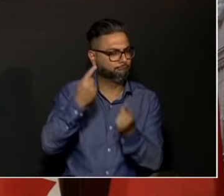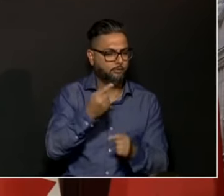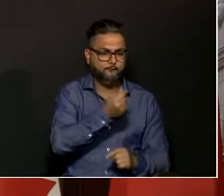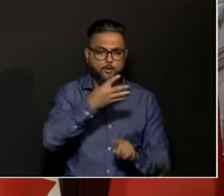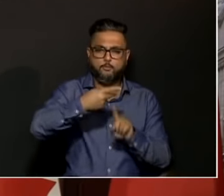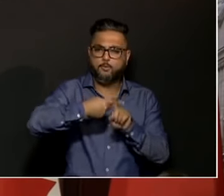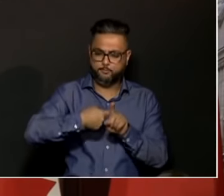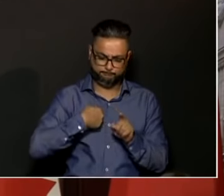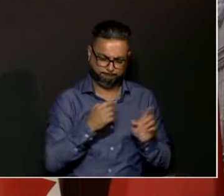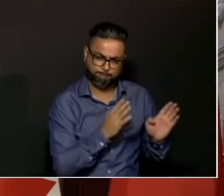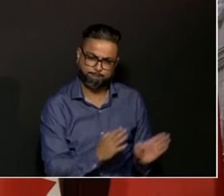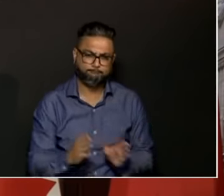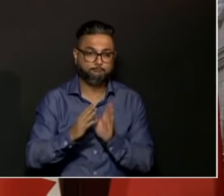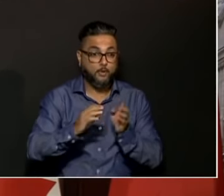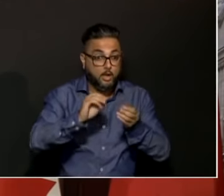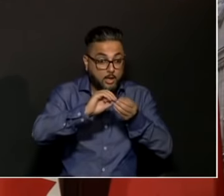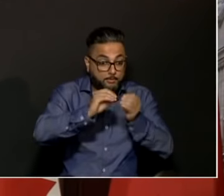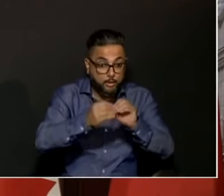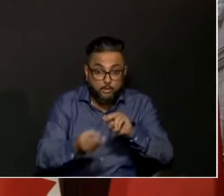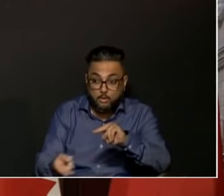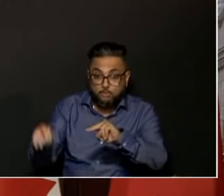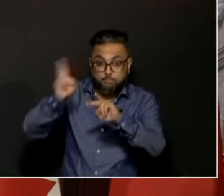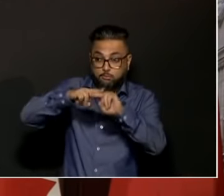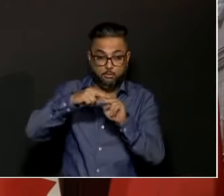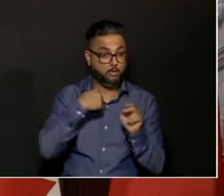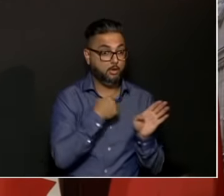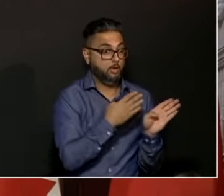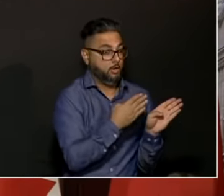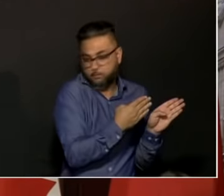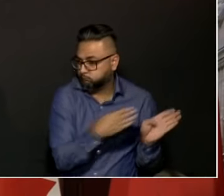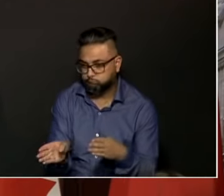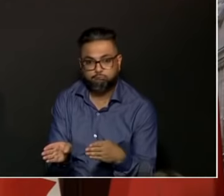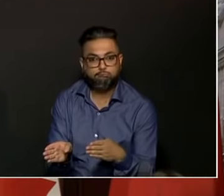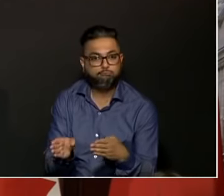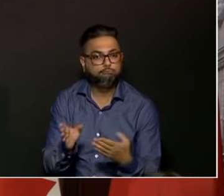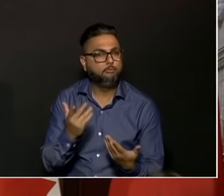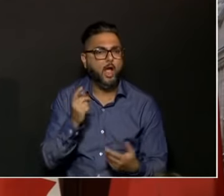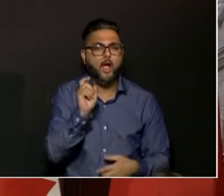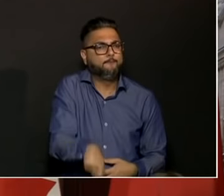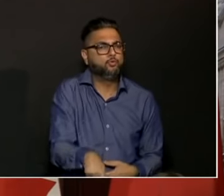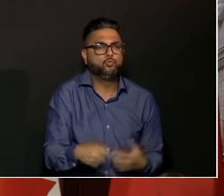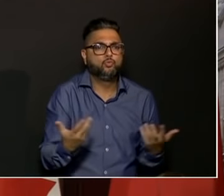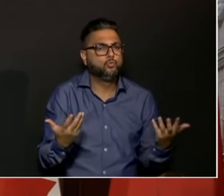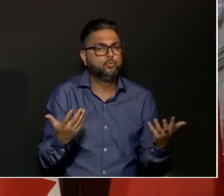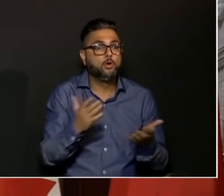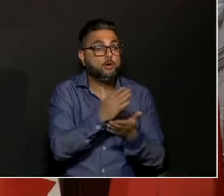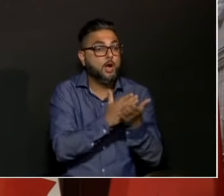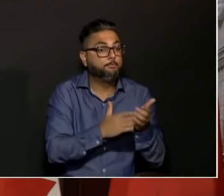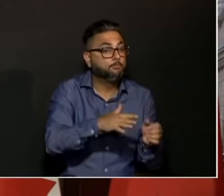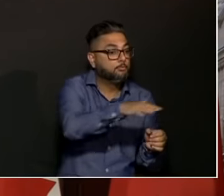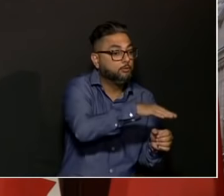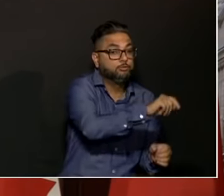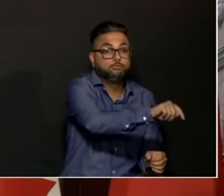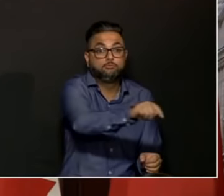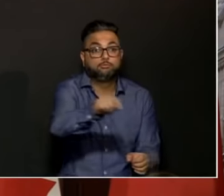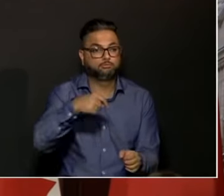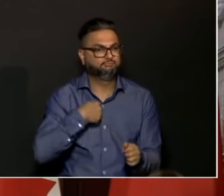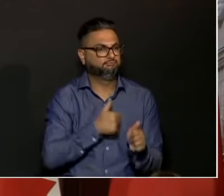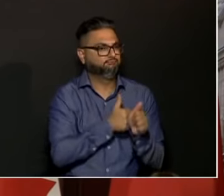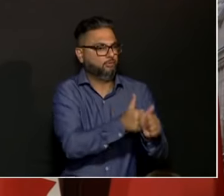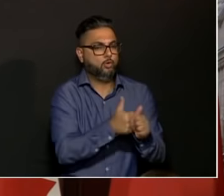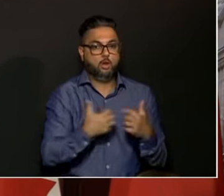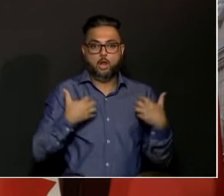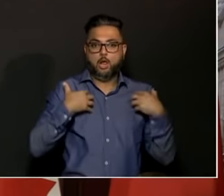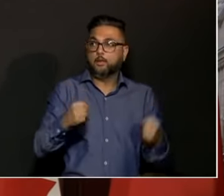cases jump? There are certain areas that we have to make a decision based on the Chief Medical Officer and the health table. We'll make